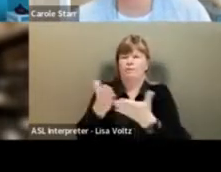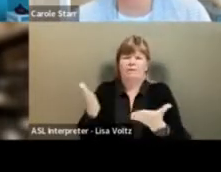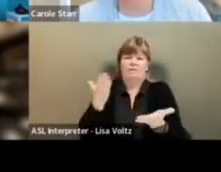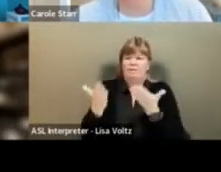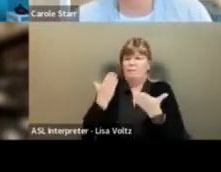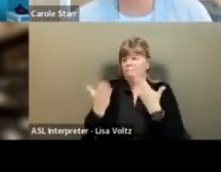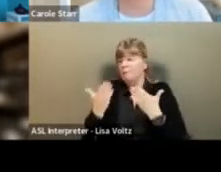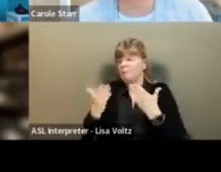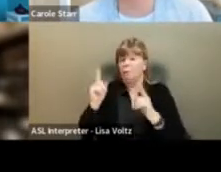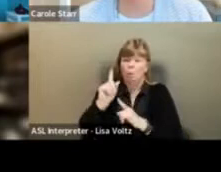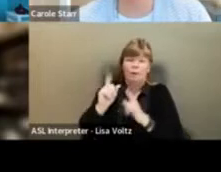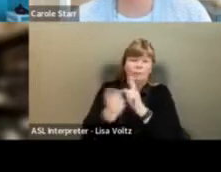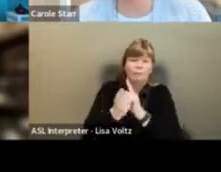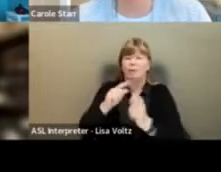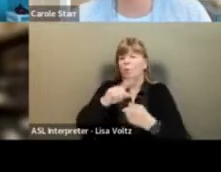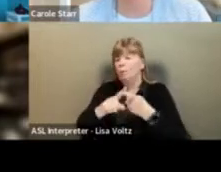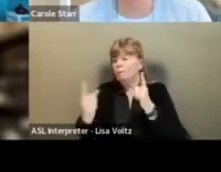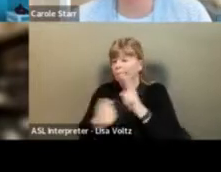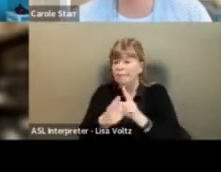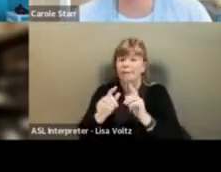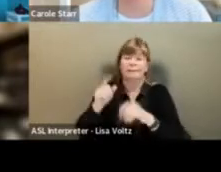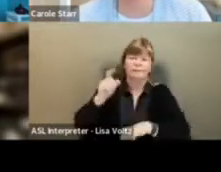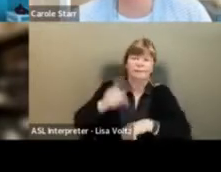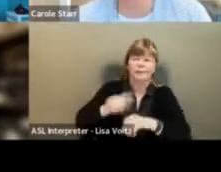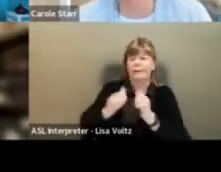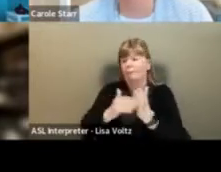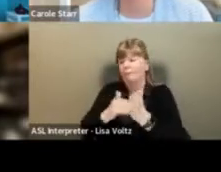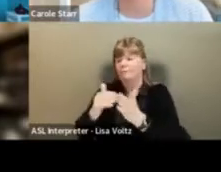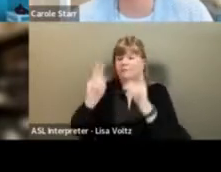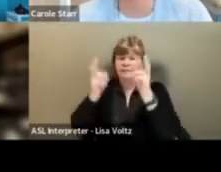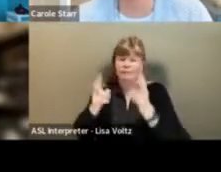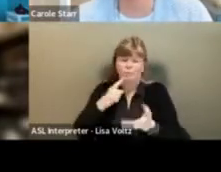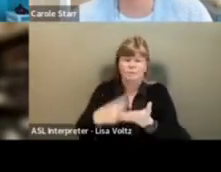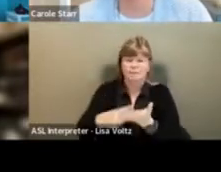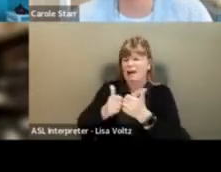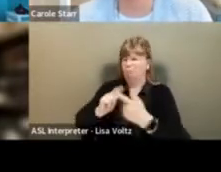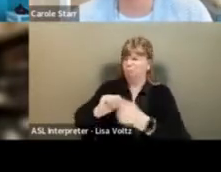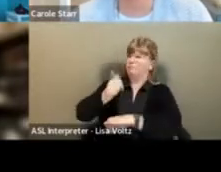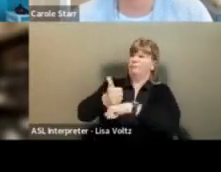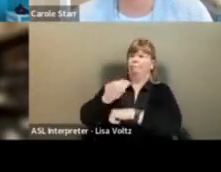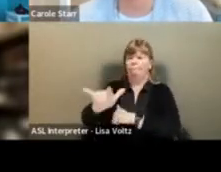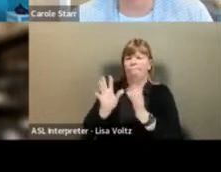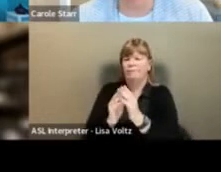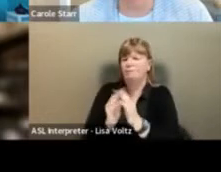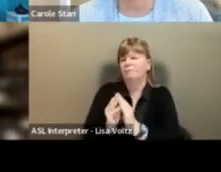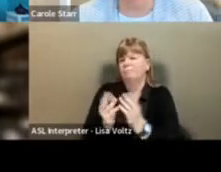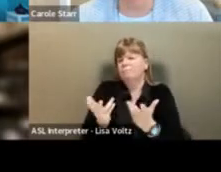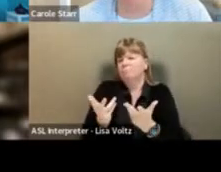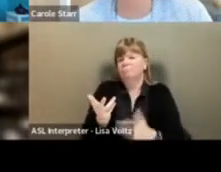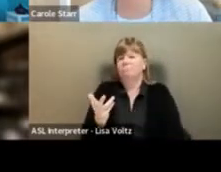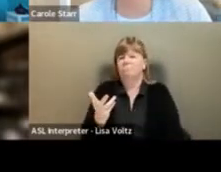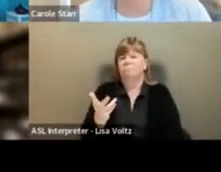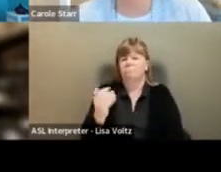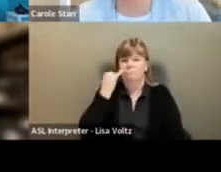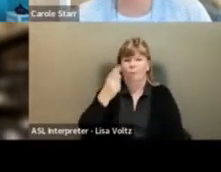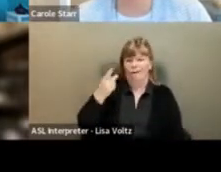where you meet, when you meet, the time, how often, the topics you cover, how you structure the meetings. I think when half